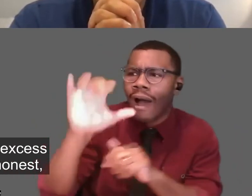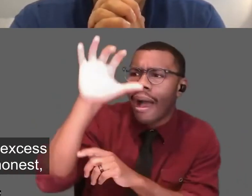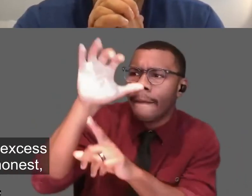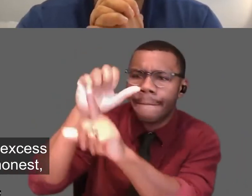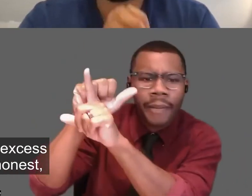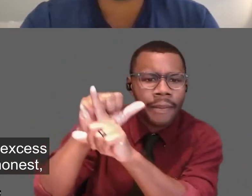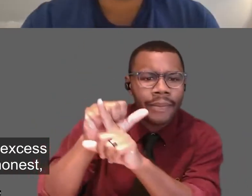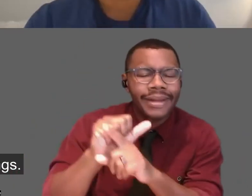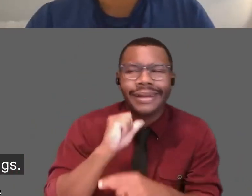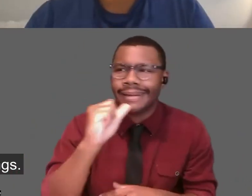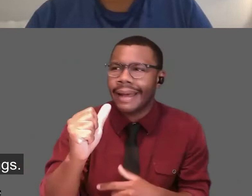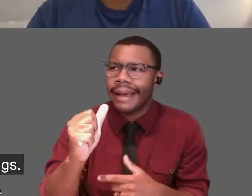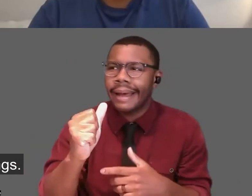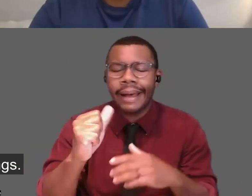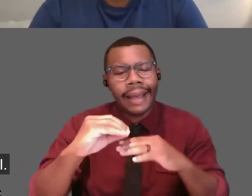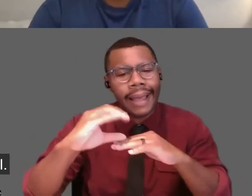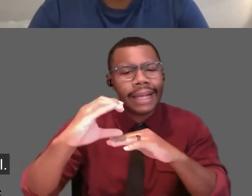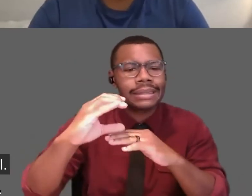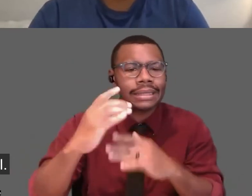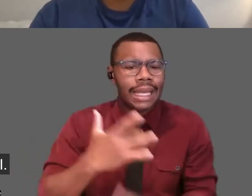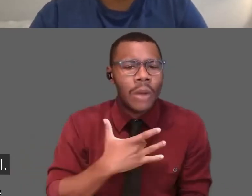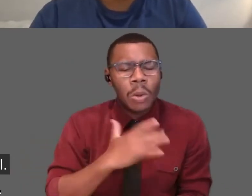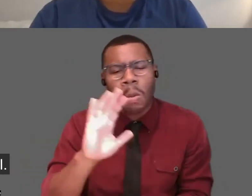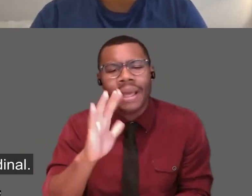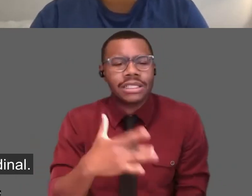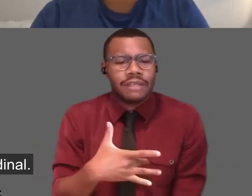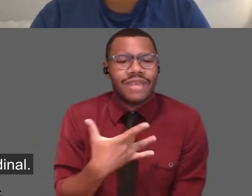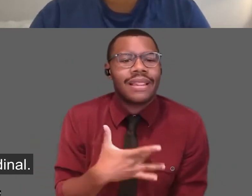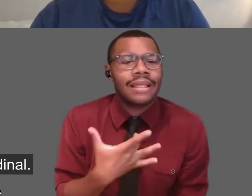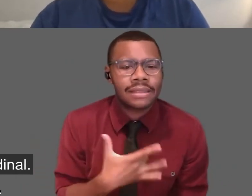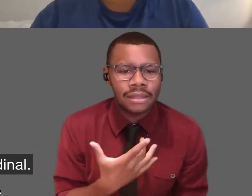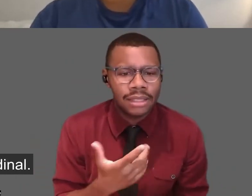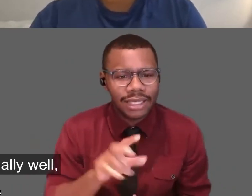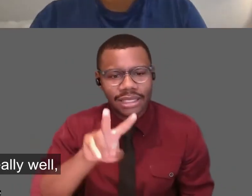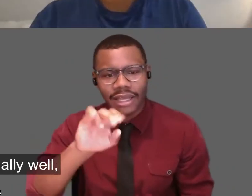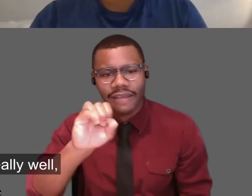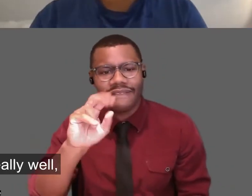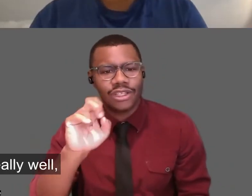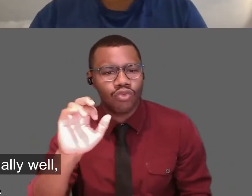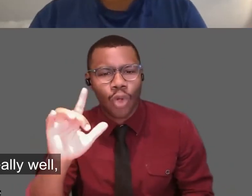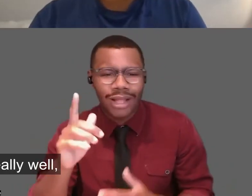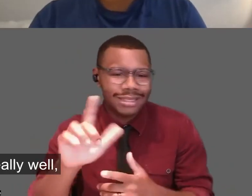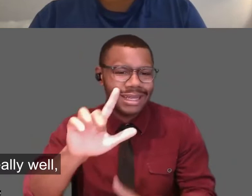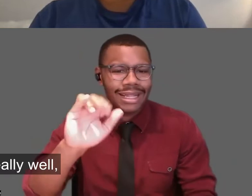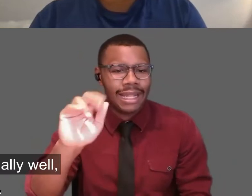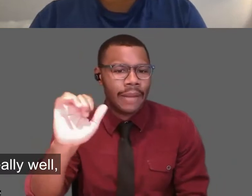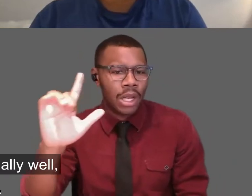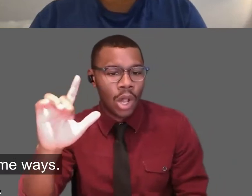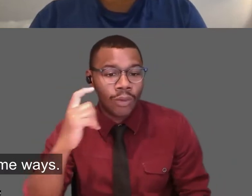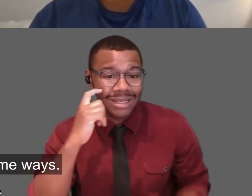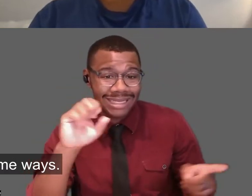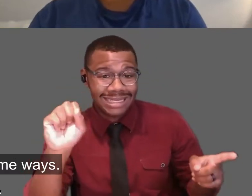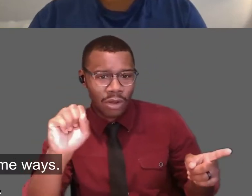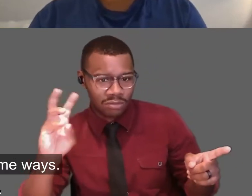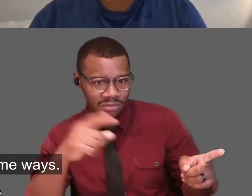excess emotion, to be honest. It's just feelings. It's visceral, right? It's libidinal, as Simone said really well.